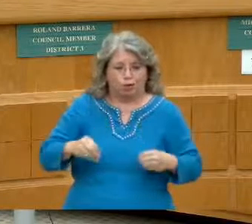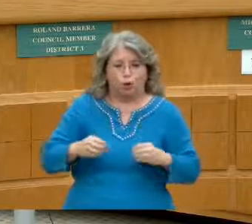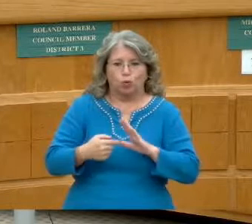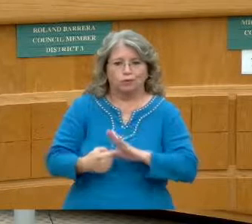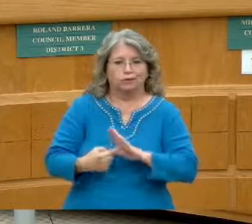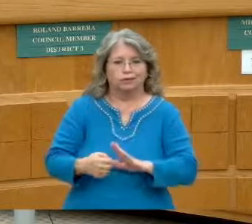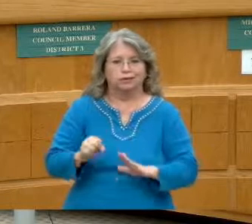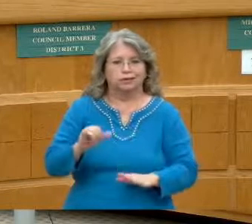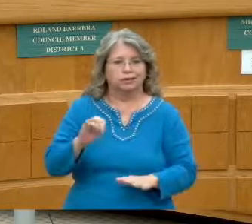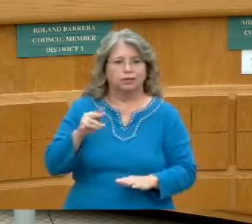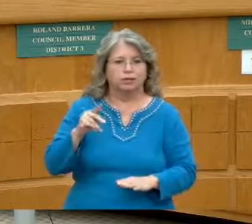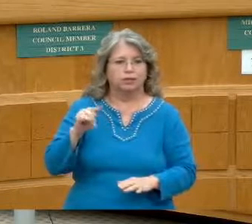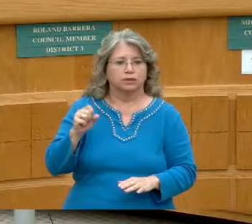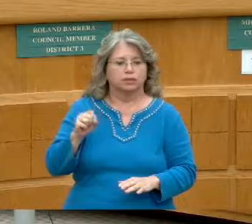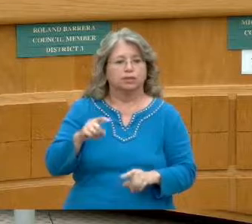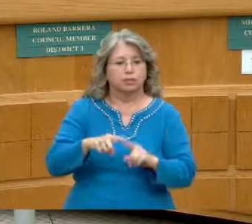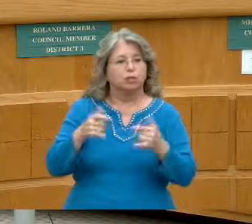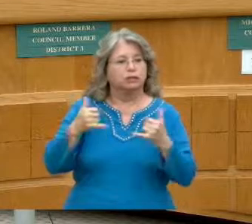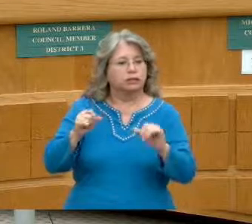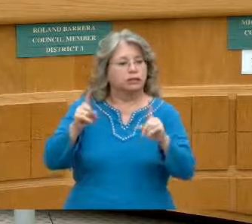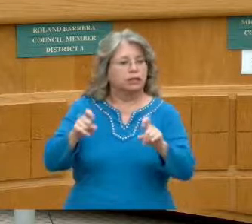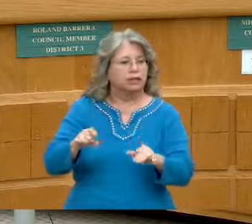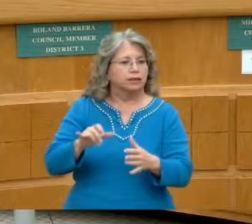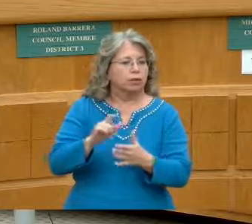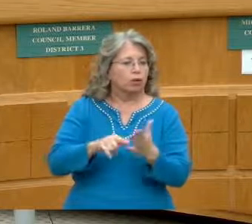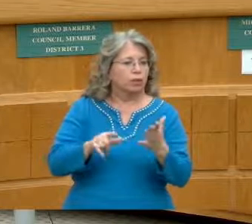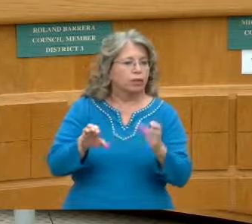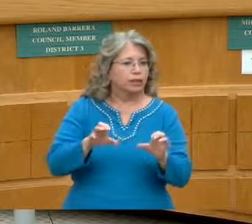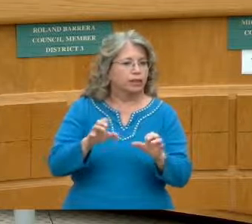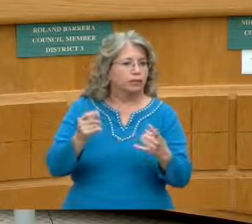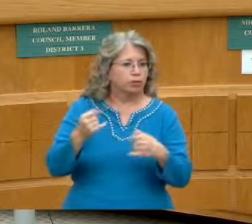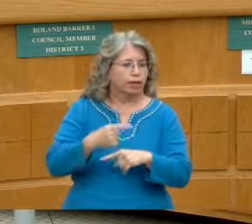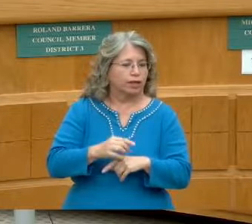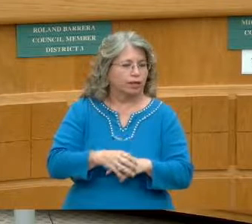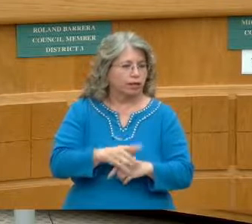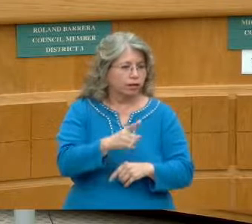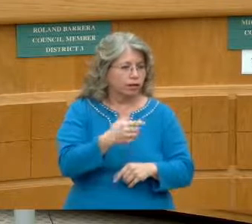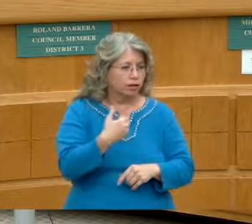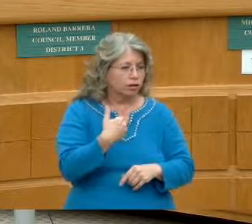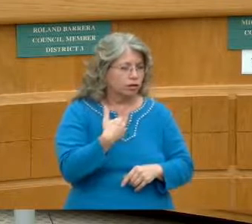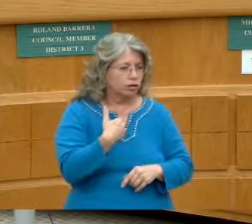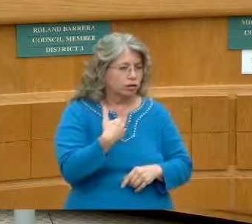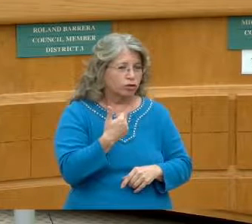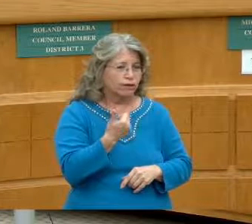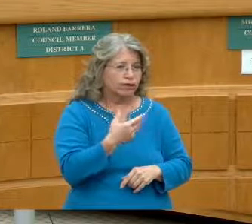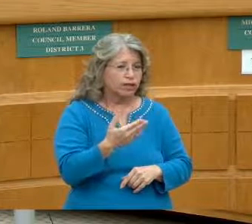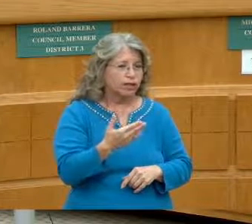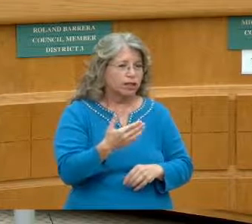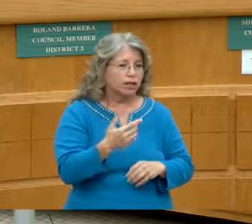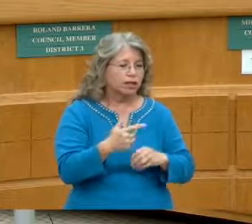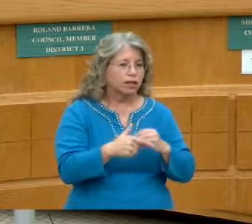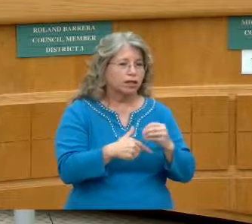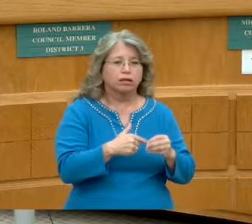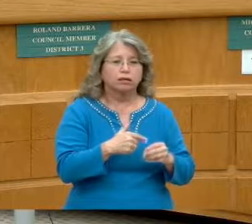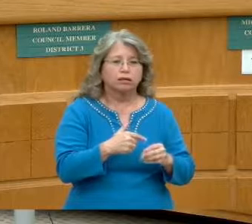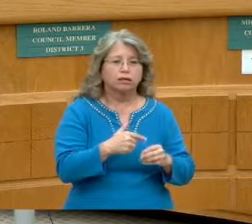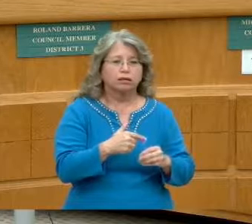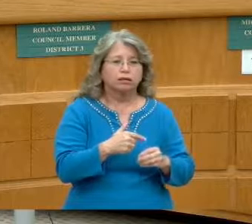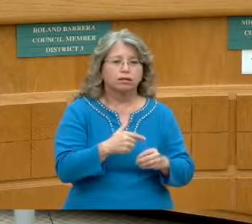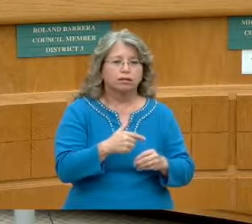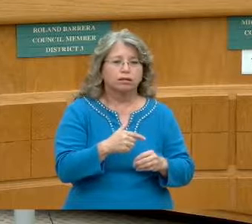still testing the ones from today. Do we have an update on the number of cases at the Avalon facility? At the